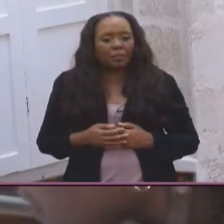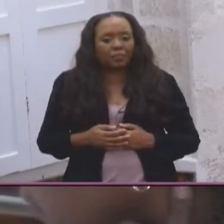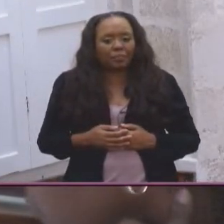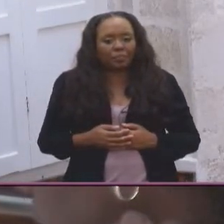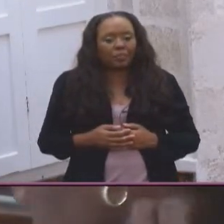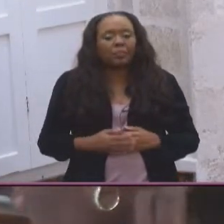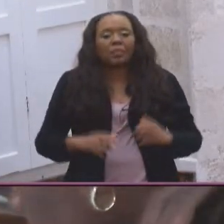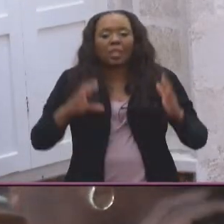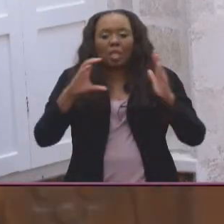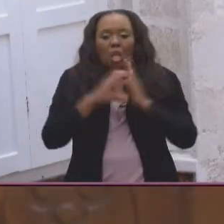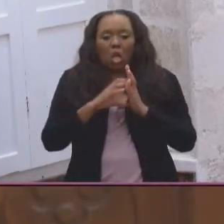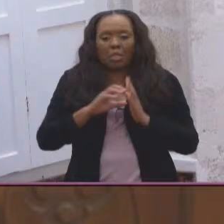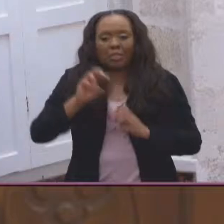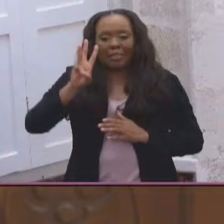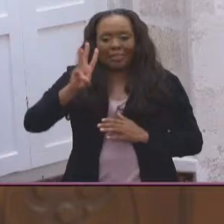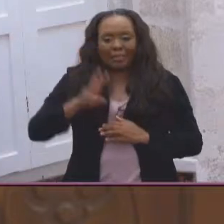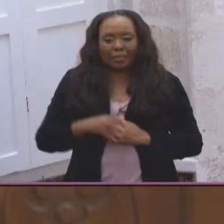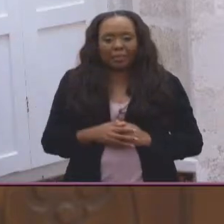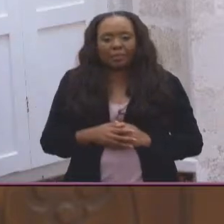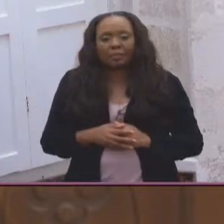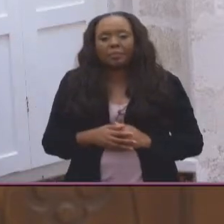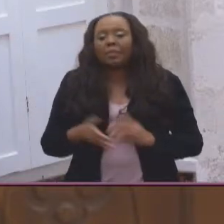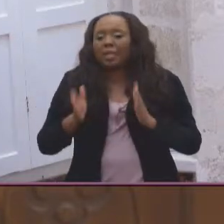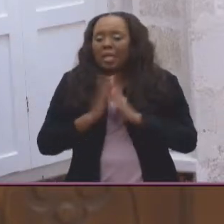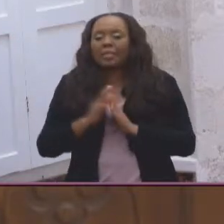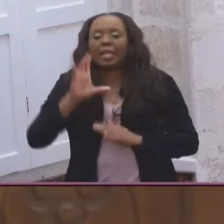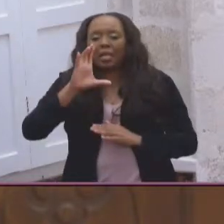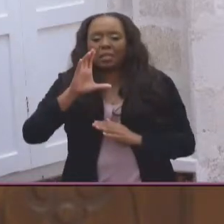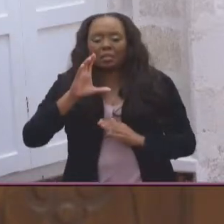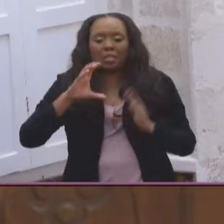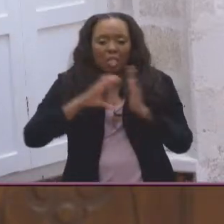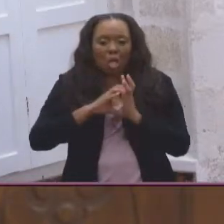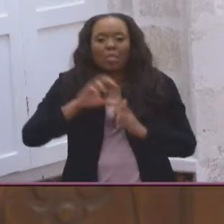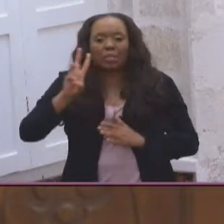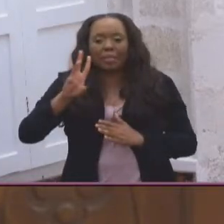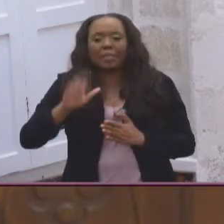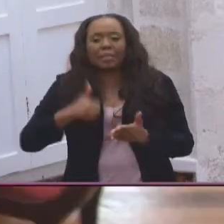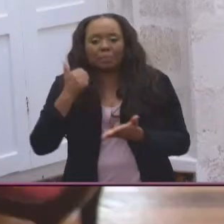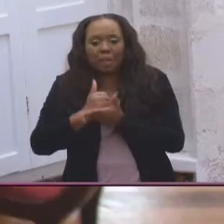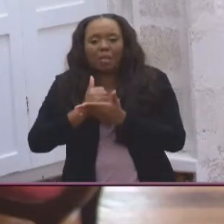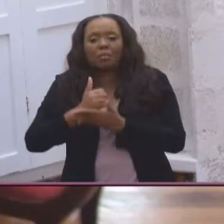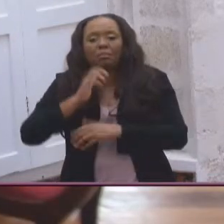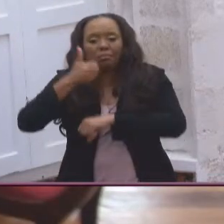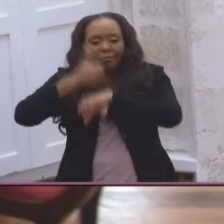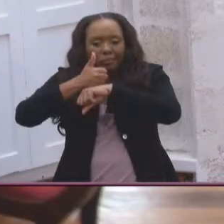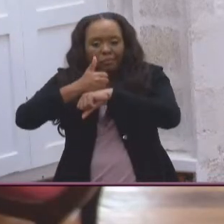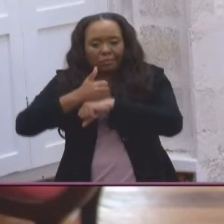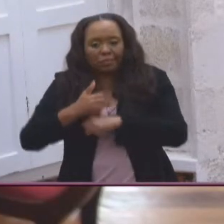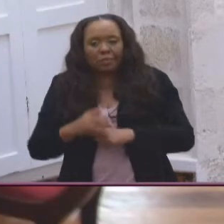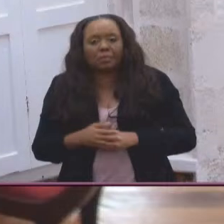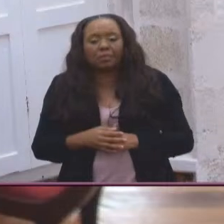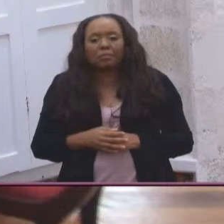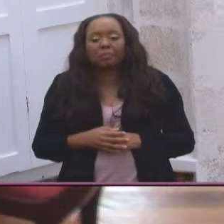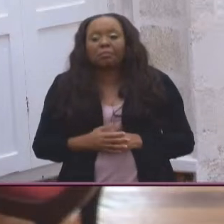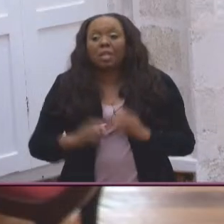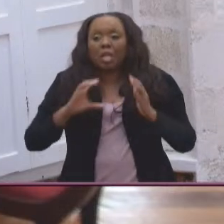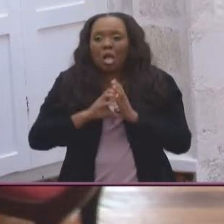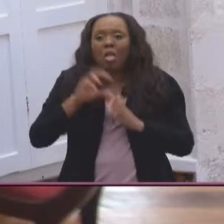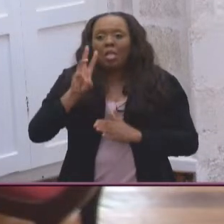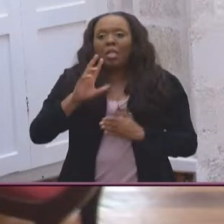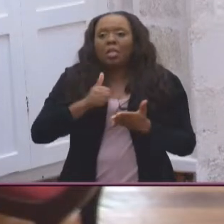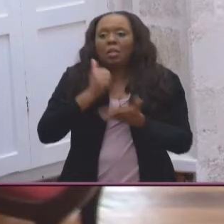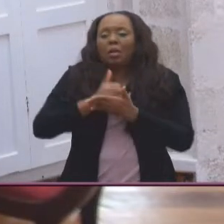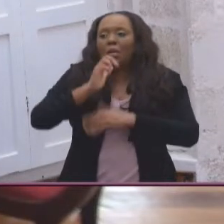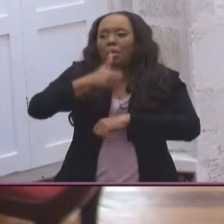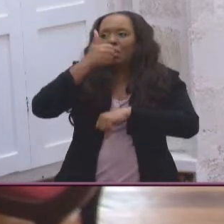Clause 6. Madam Chair, I beg to move that clause 6 stand part. The question is that clause 6 do now stand